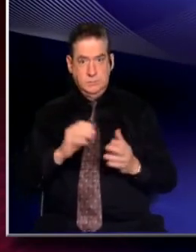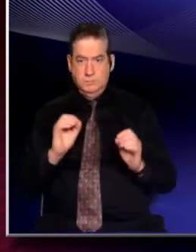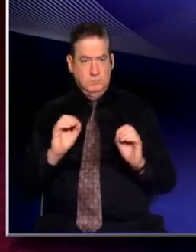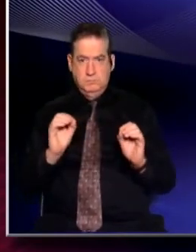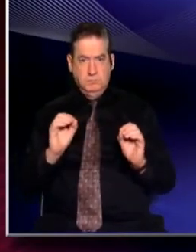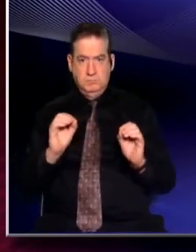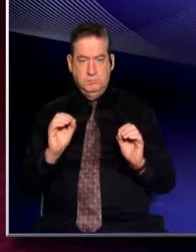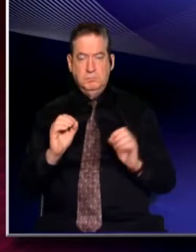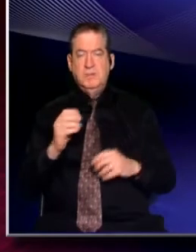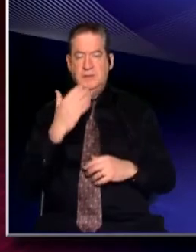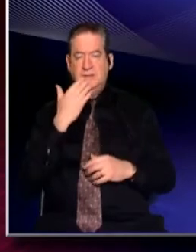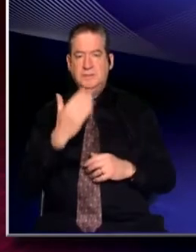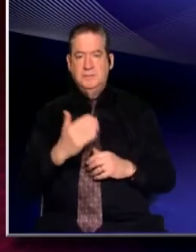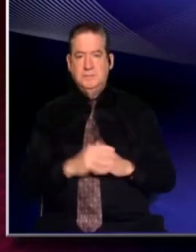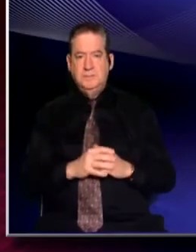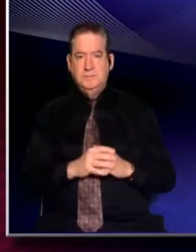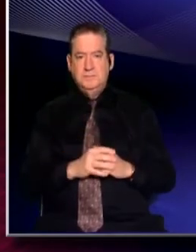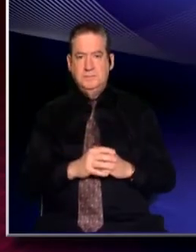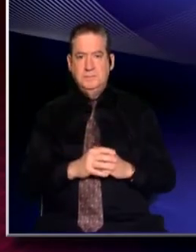Okay, thank you.